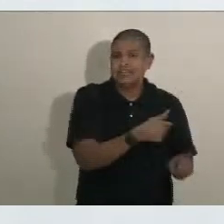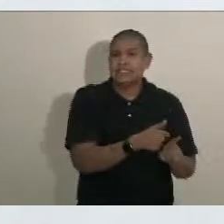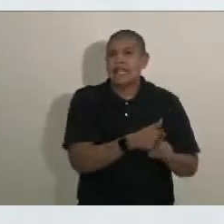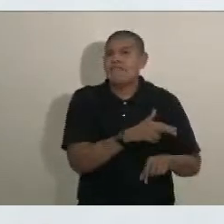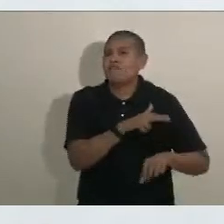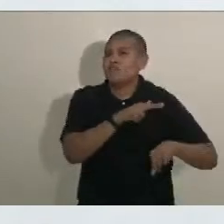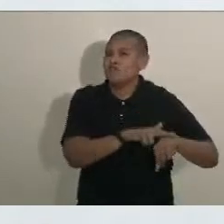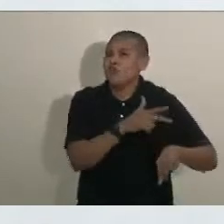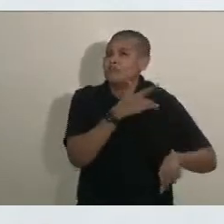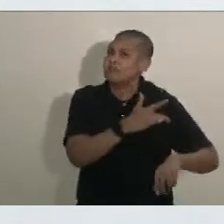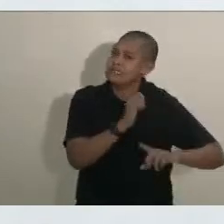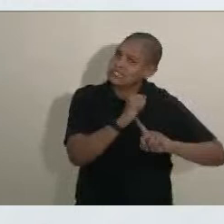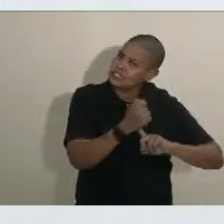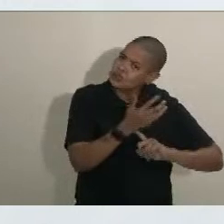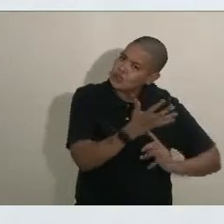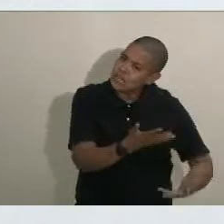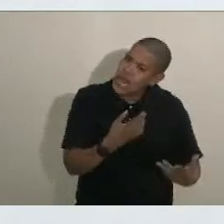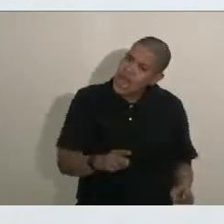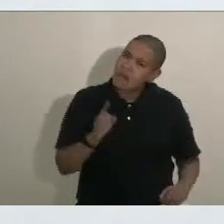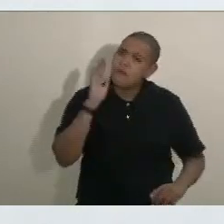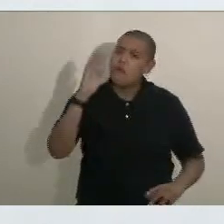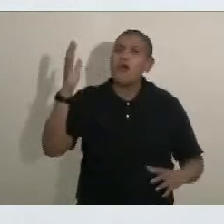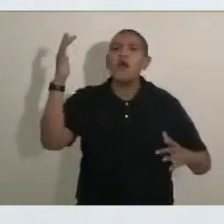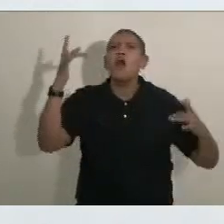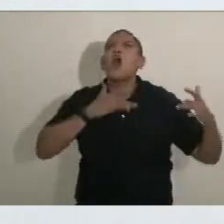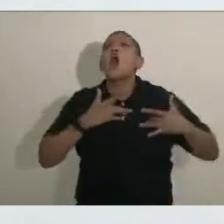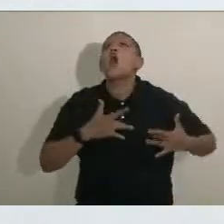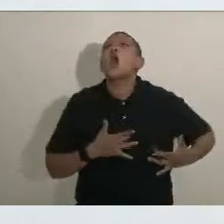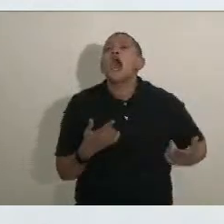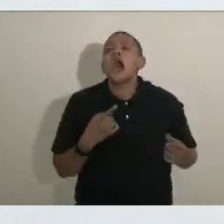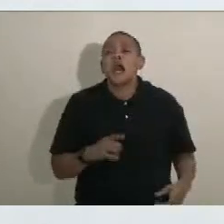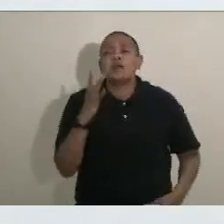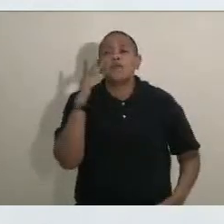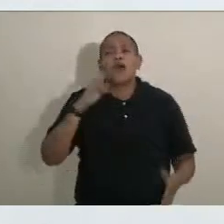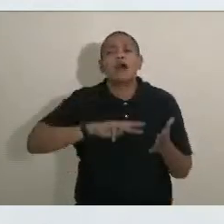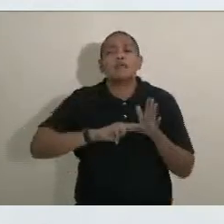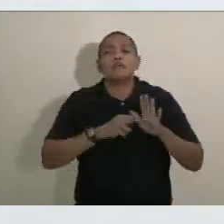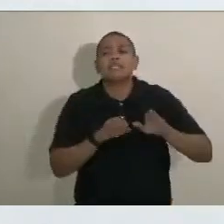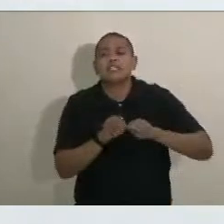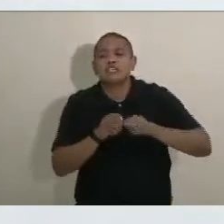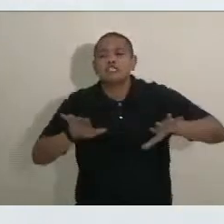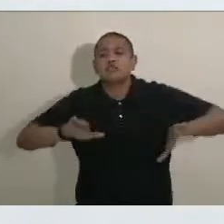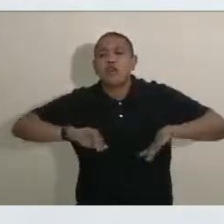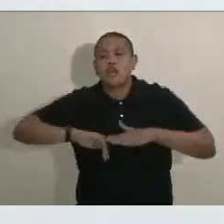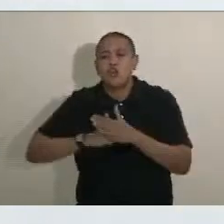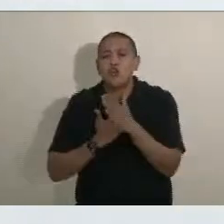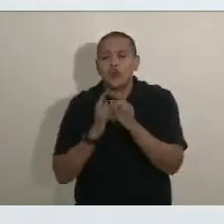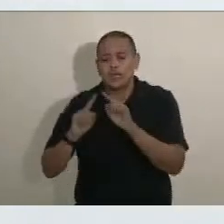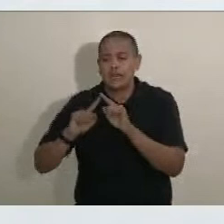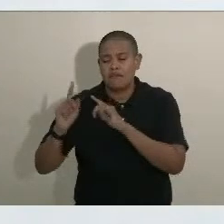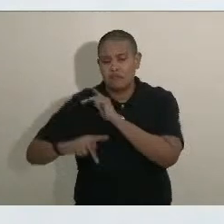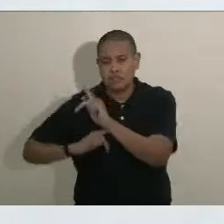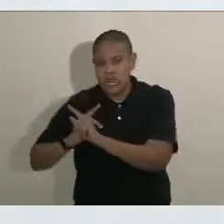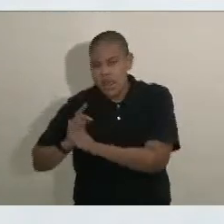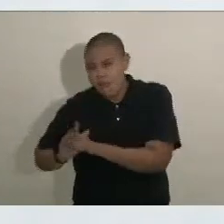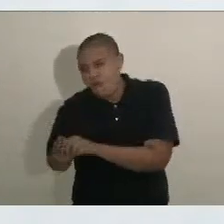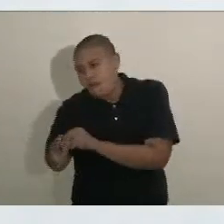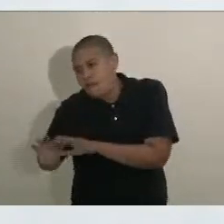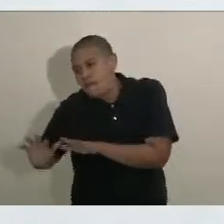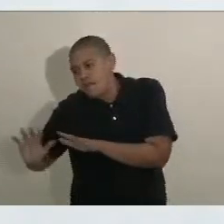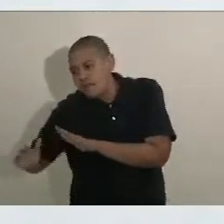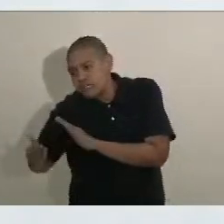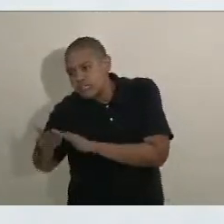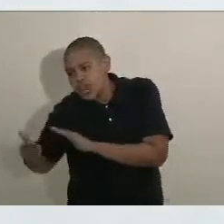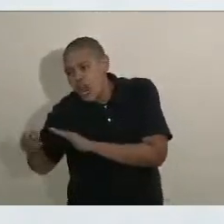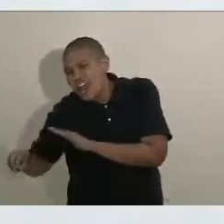normal circumstances would be concerning, because it means that the spread of the new variant strain and the virus generally